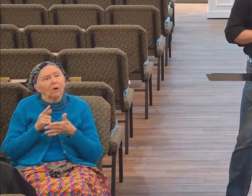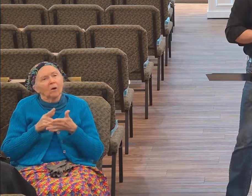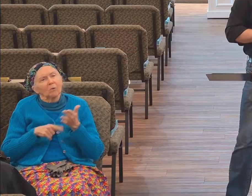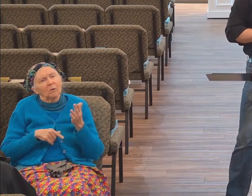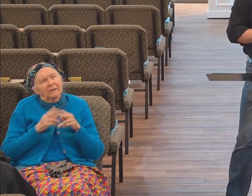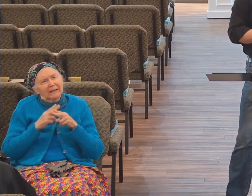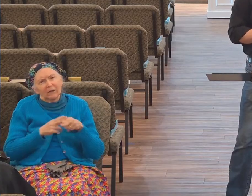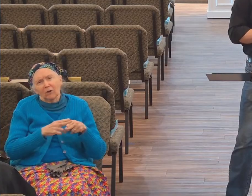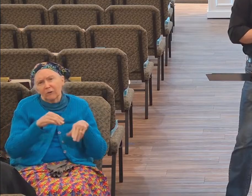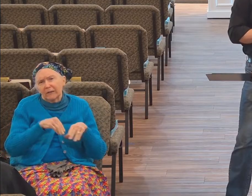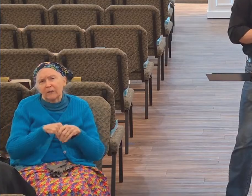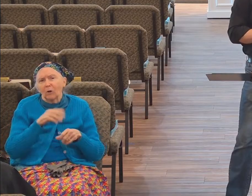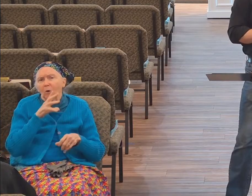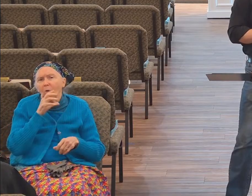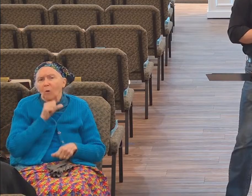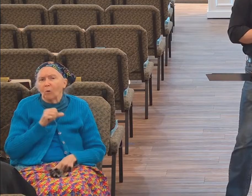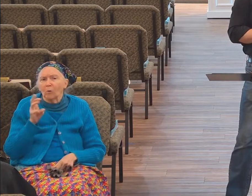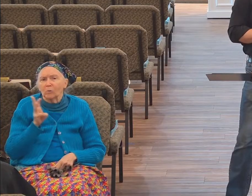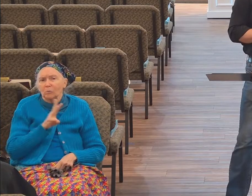through?